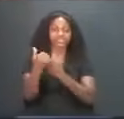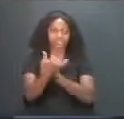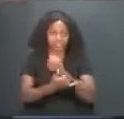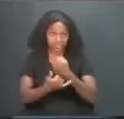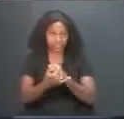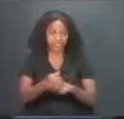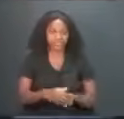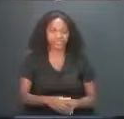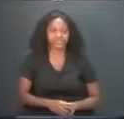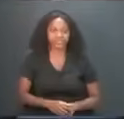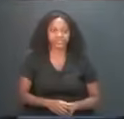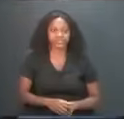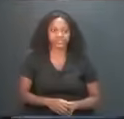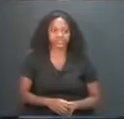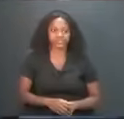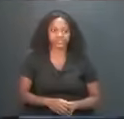Speaker,